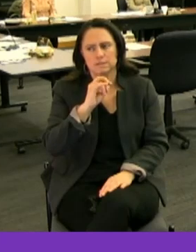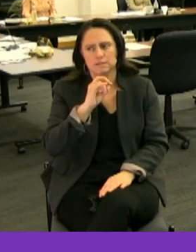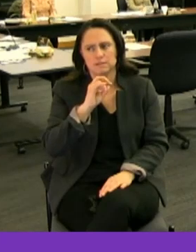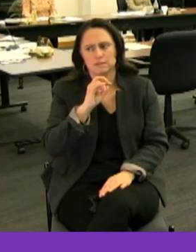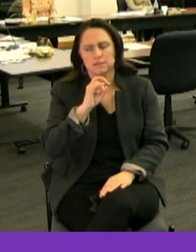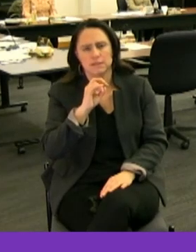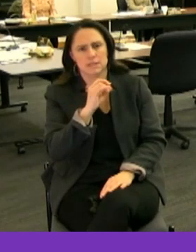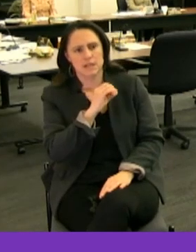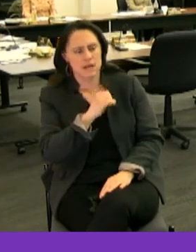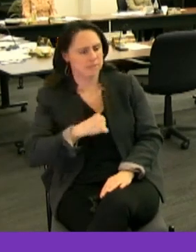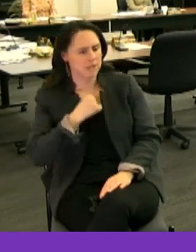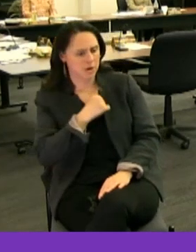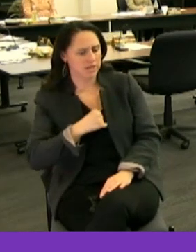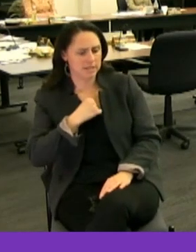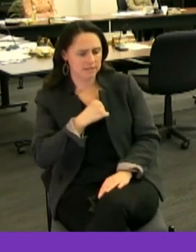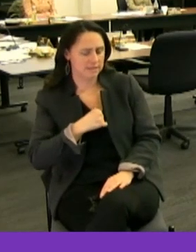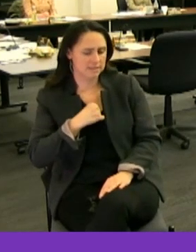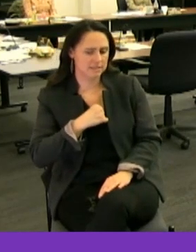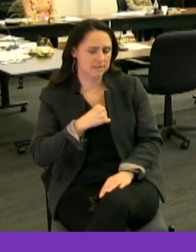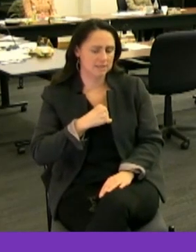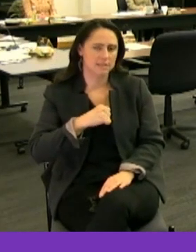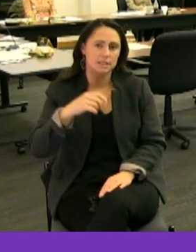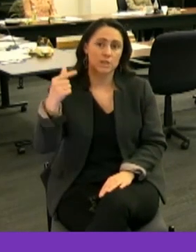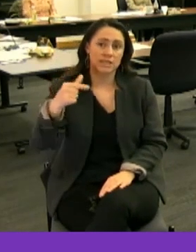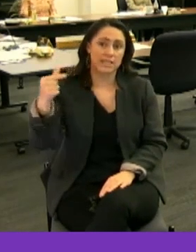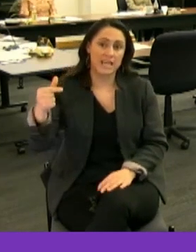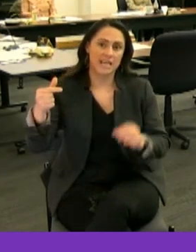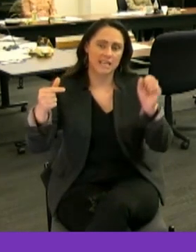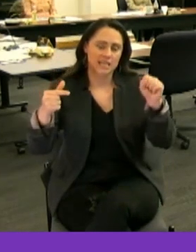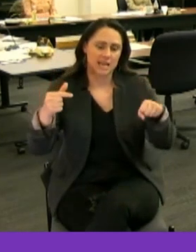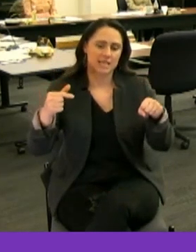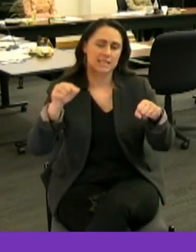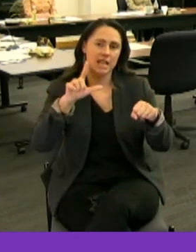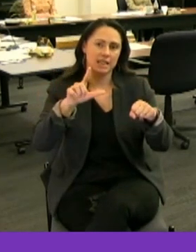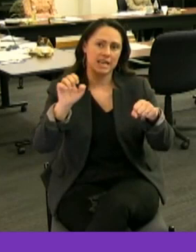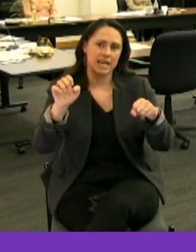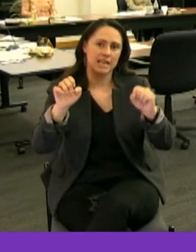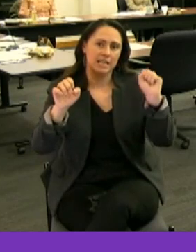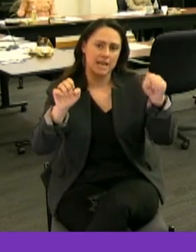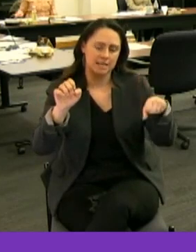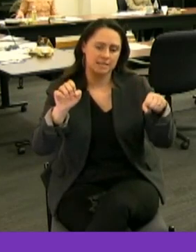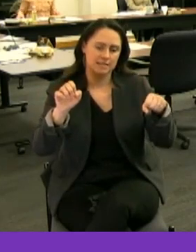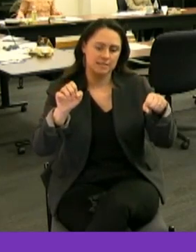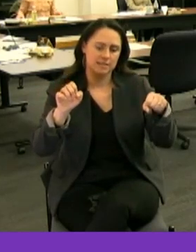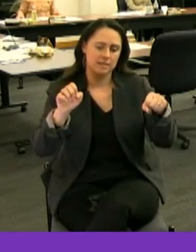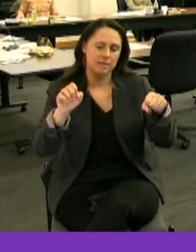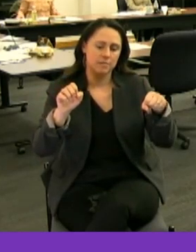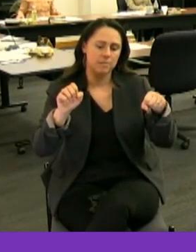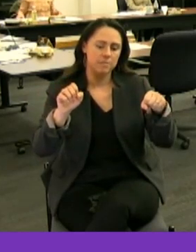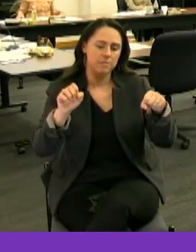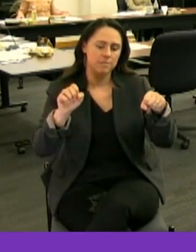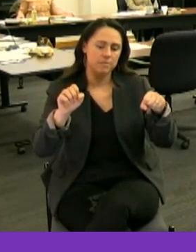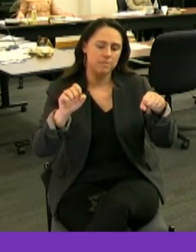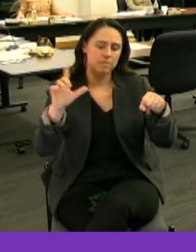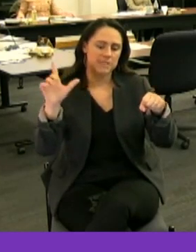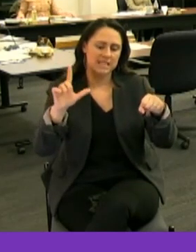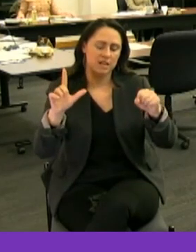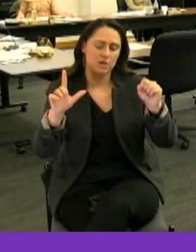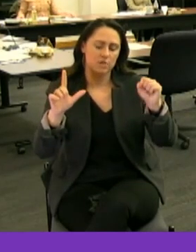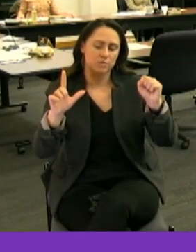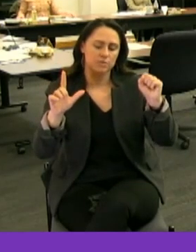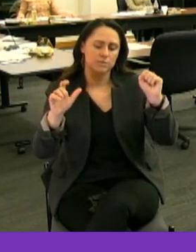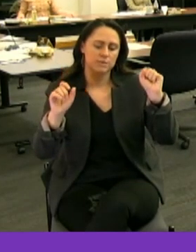Yes, please, Joe. Garcia Guillen, Yes. Lee, Yes. Lozano,